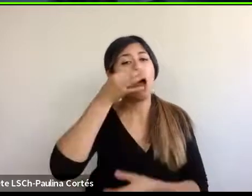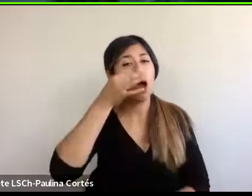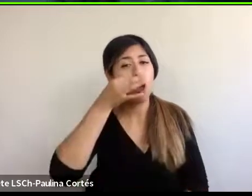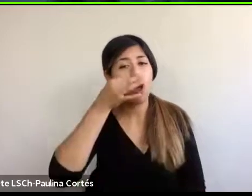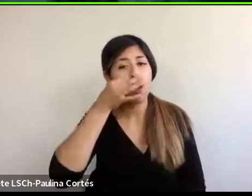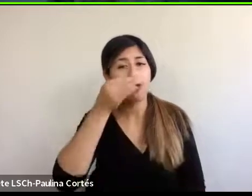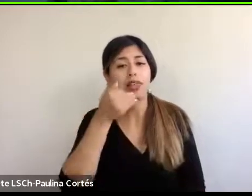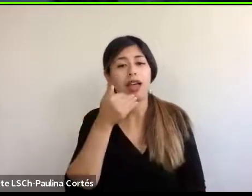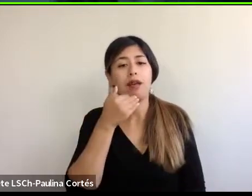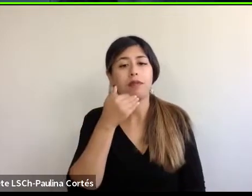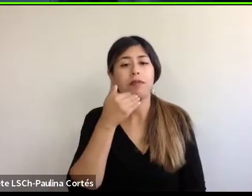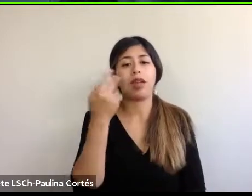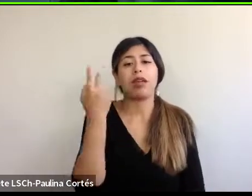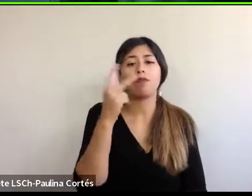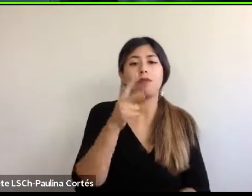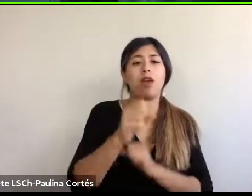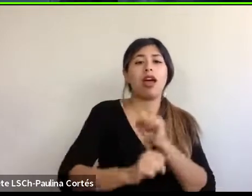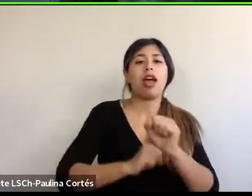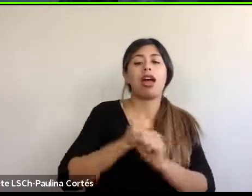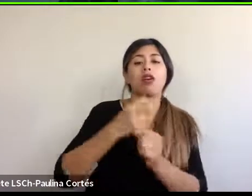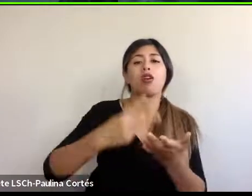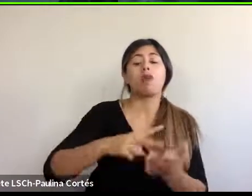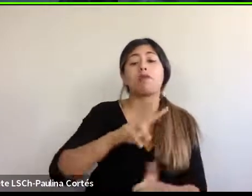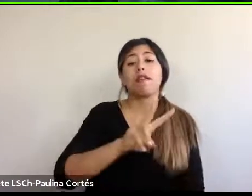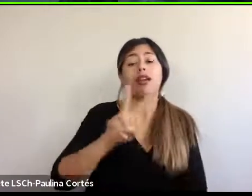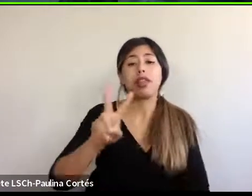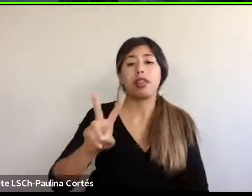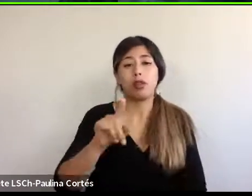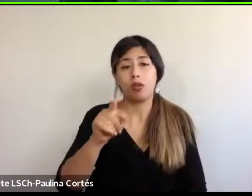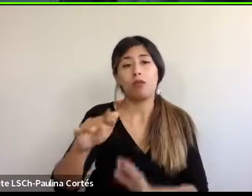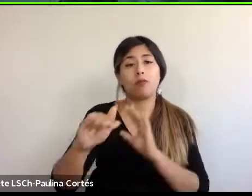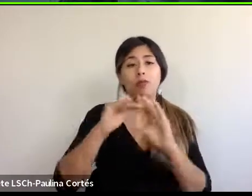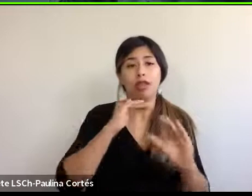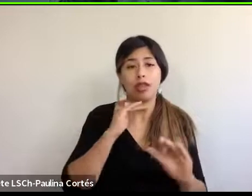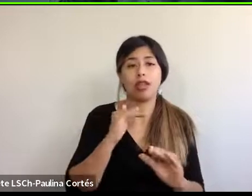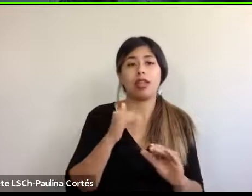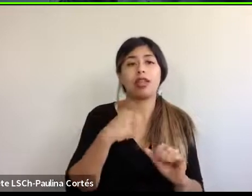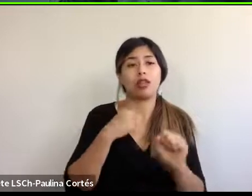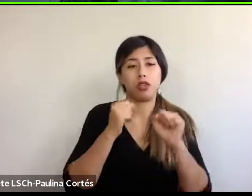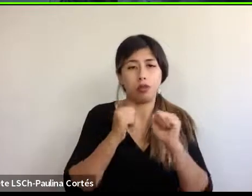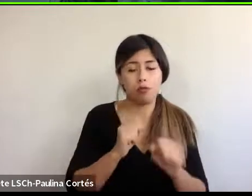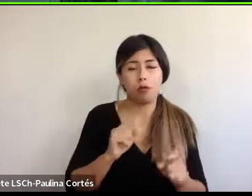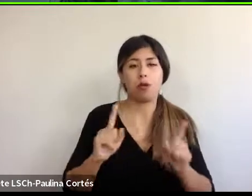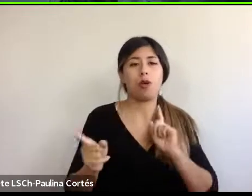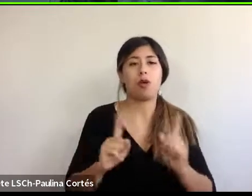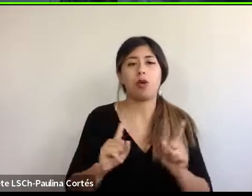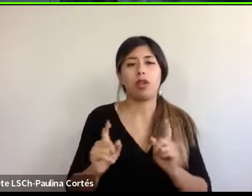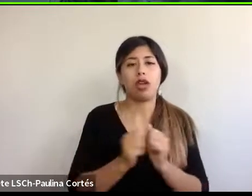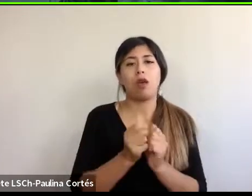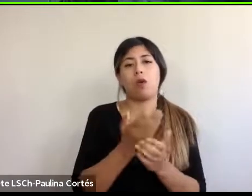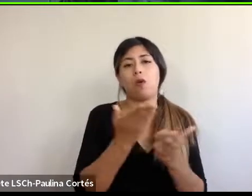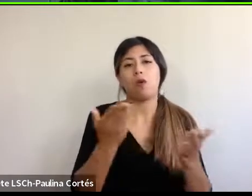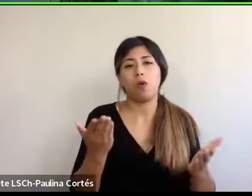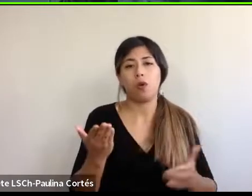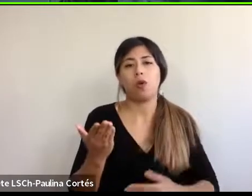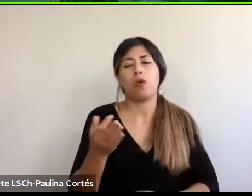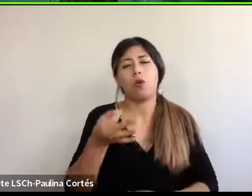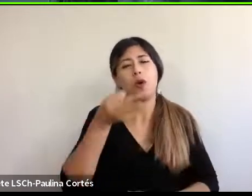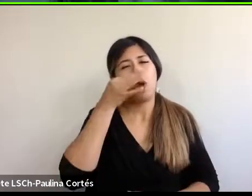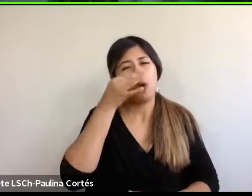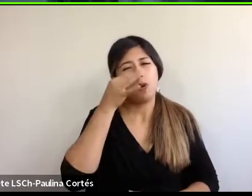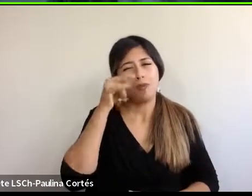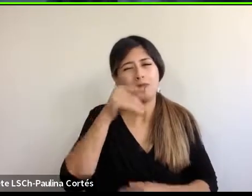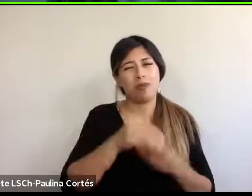me an email and I'll connect you to the coordinator of the industry days. You're more than welcome to join and watch, of course.